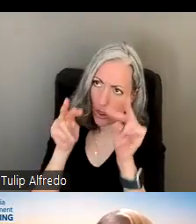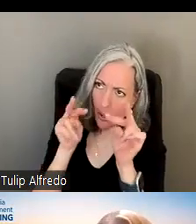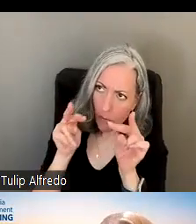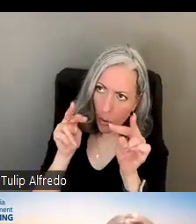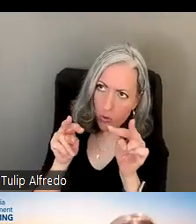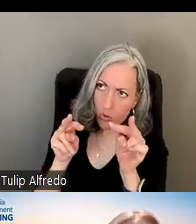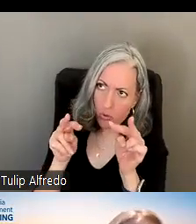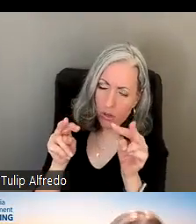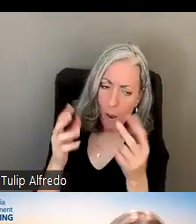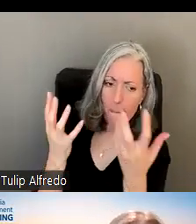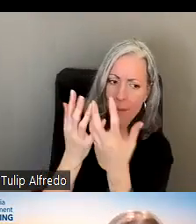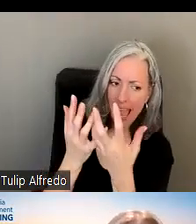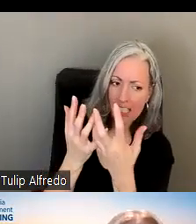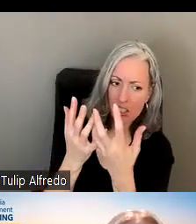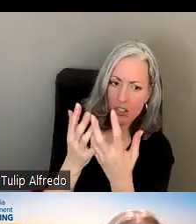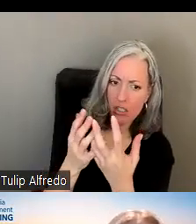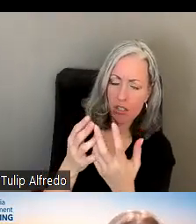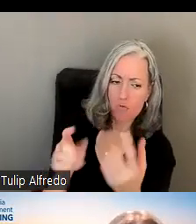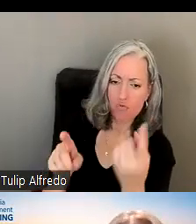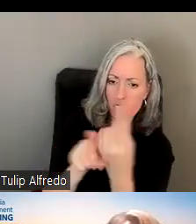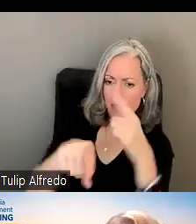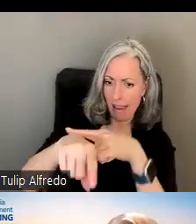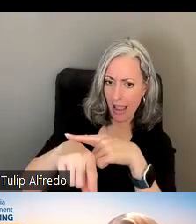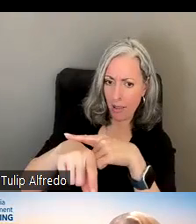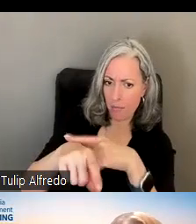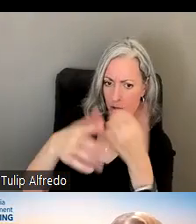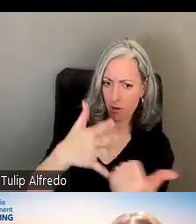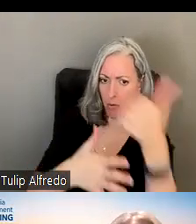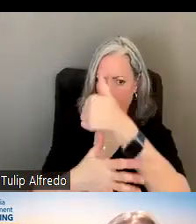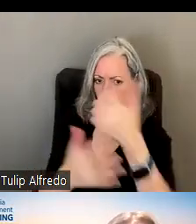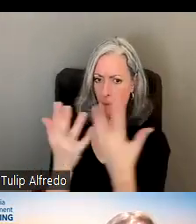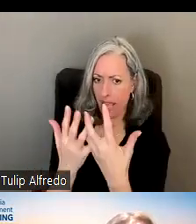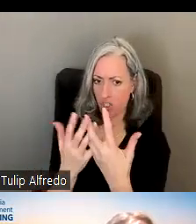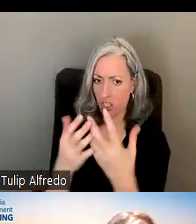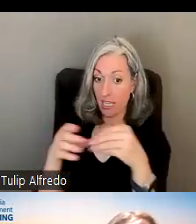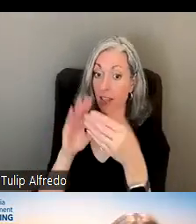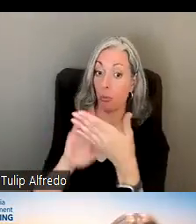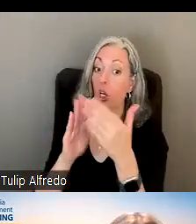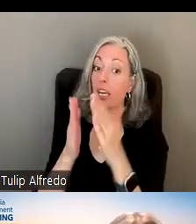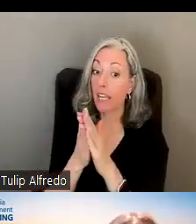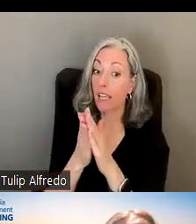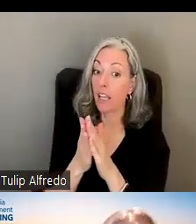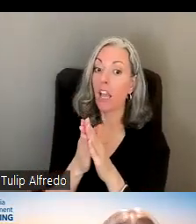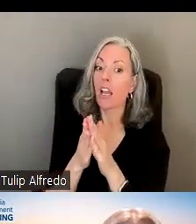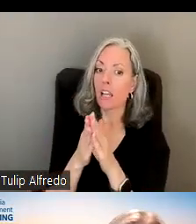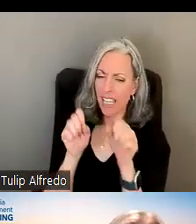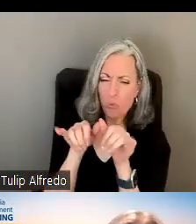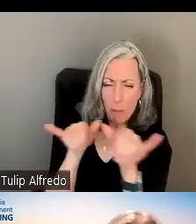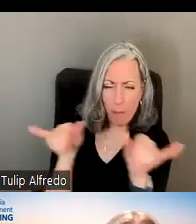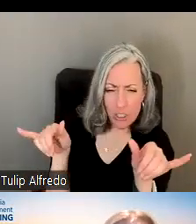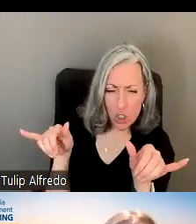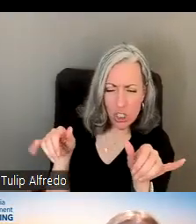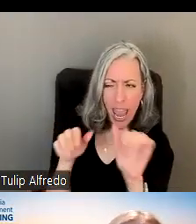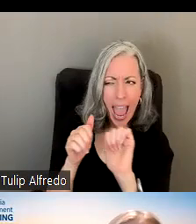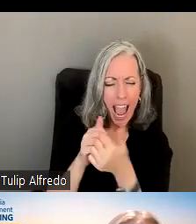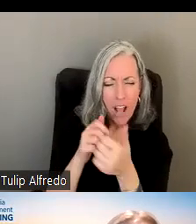and responsive? Are they timely to the priorities that we're seeing in our communities? And are they measurable? And how do we measure it?